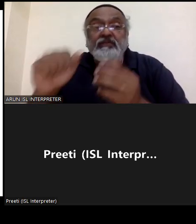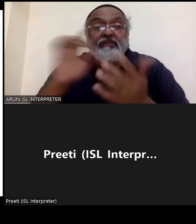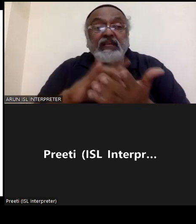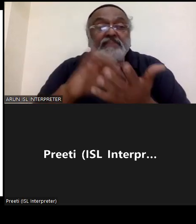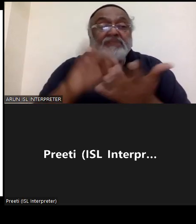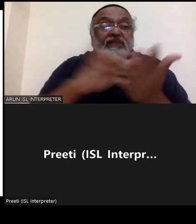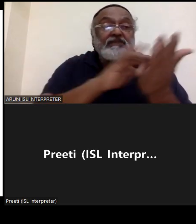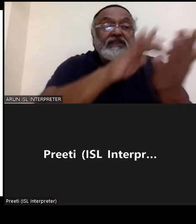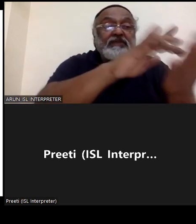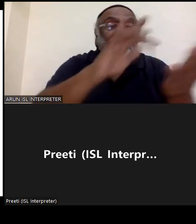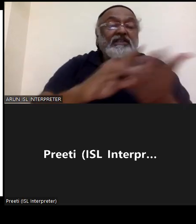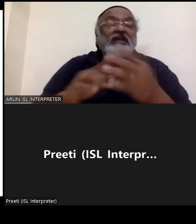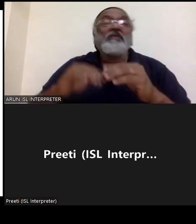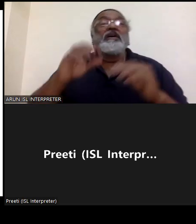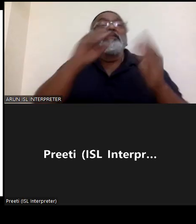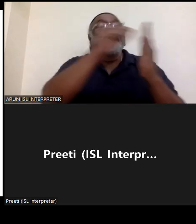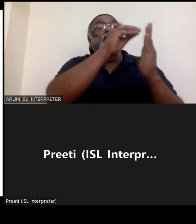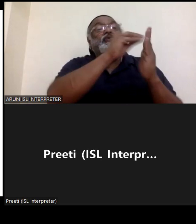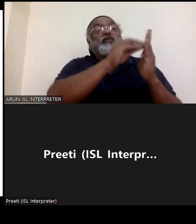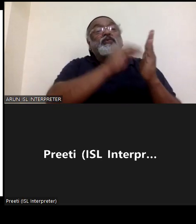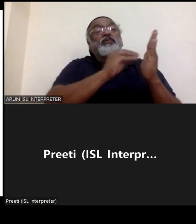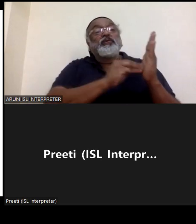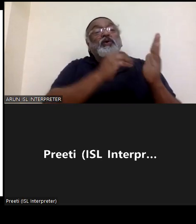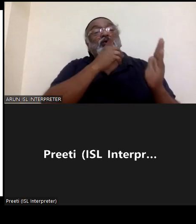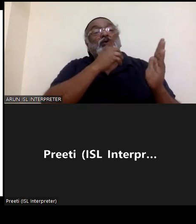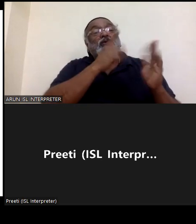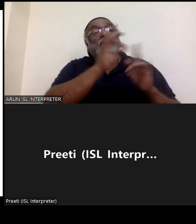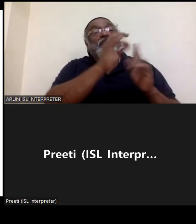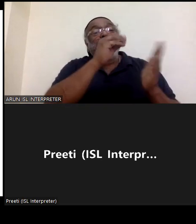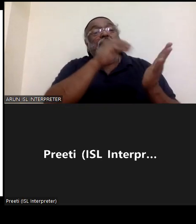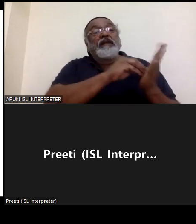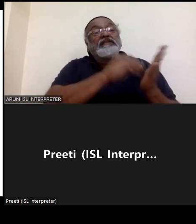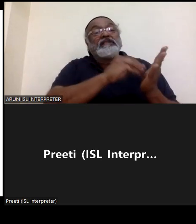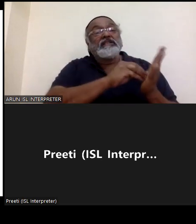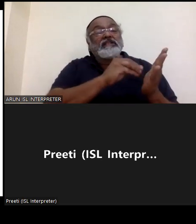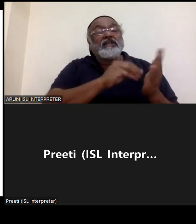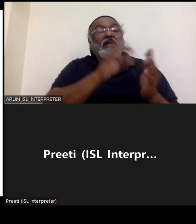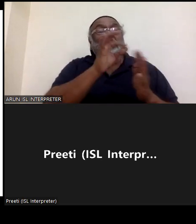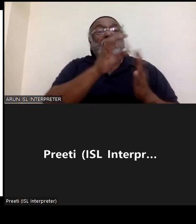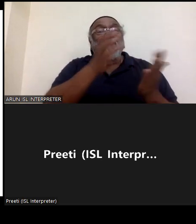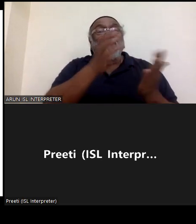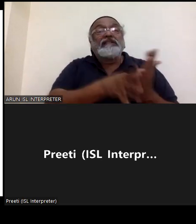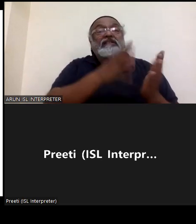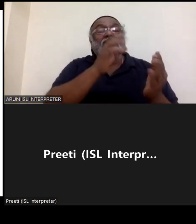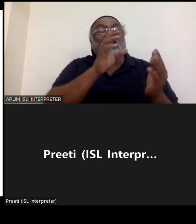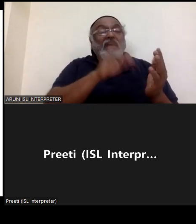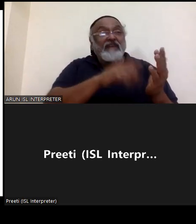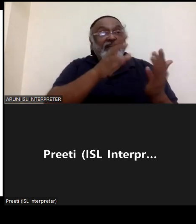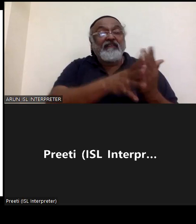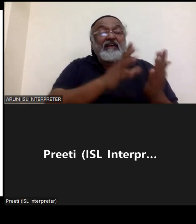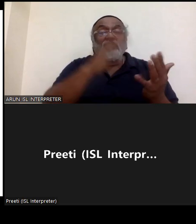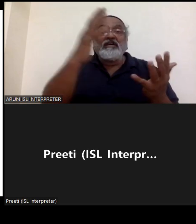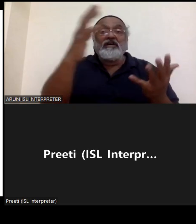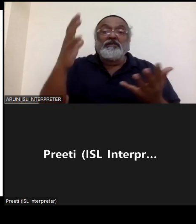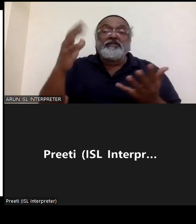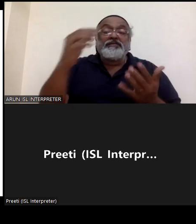make a registry of who all are persons of with disabilities, who all are receiving pensions, who